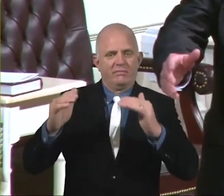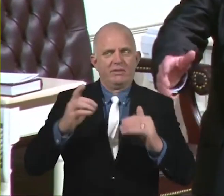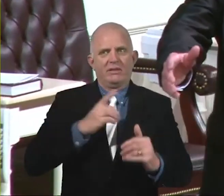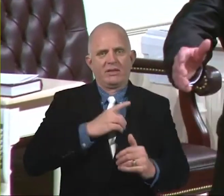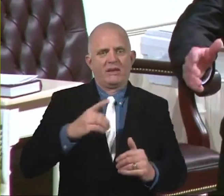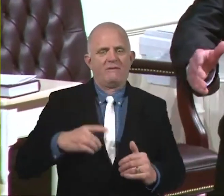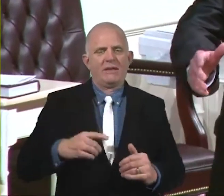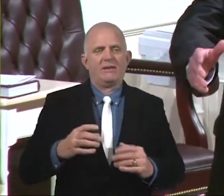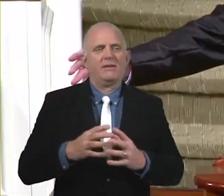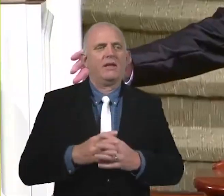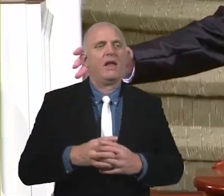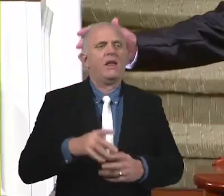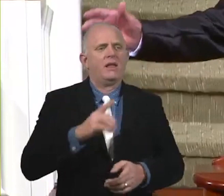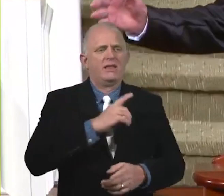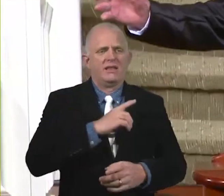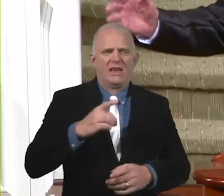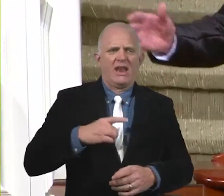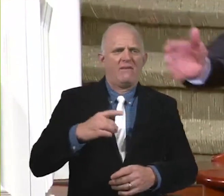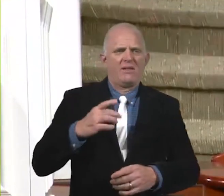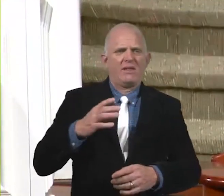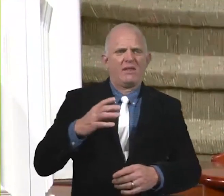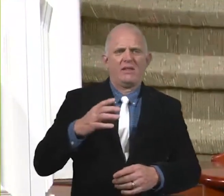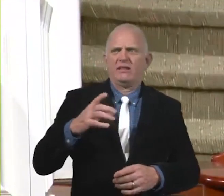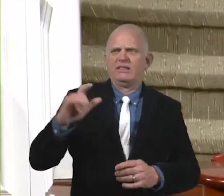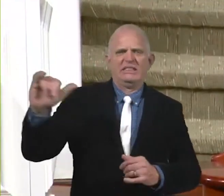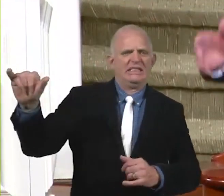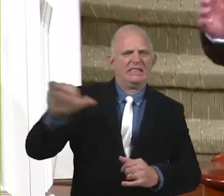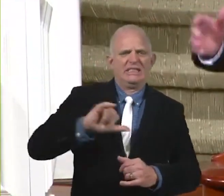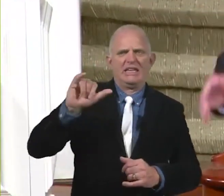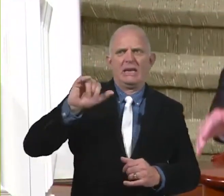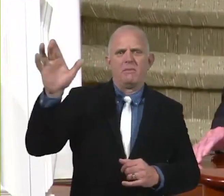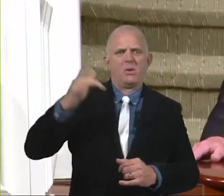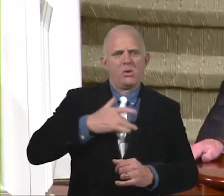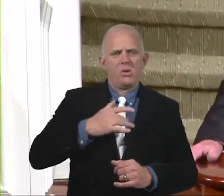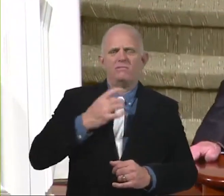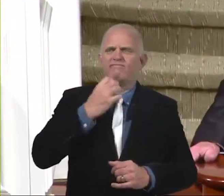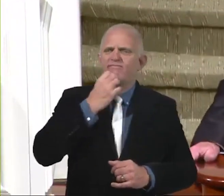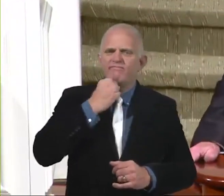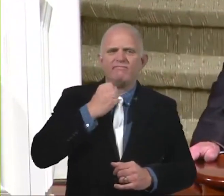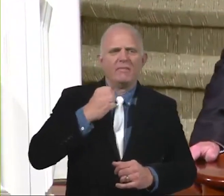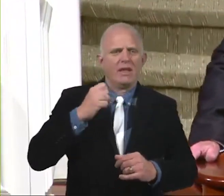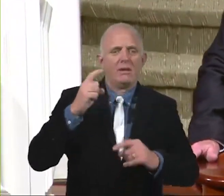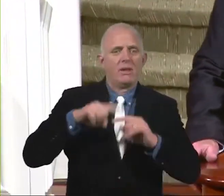David was a man after God's own heart, but we're looking at one greater than David.